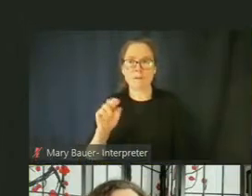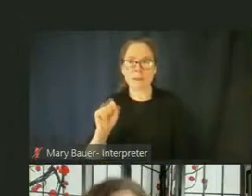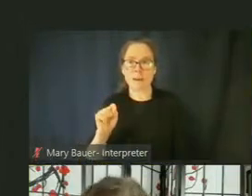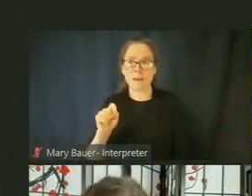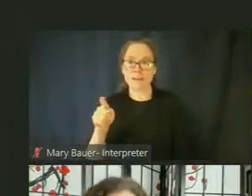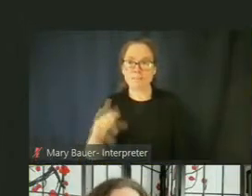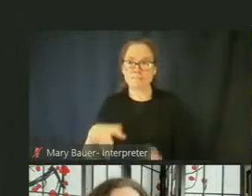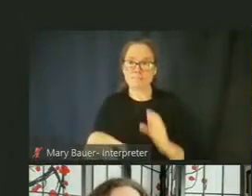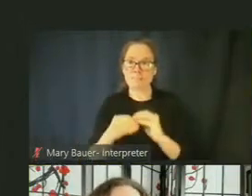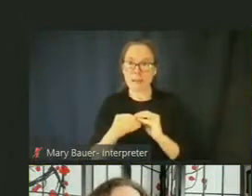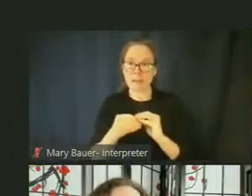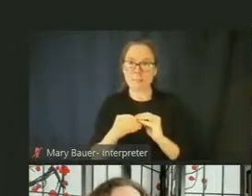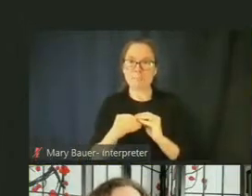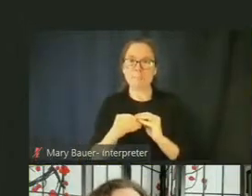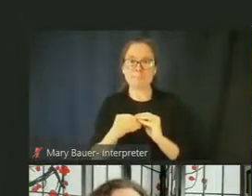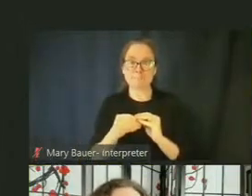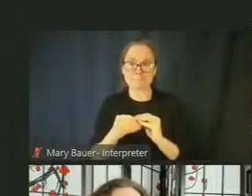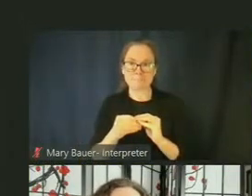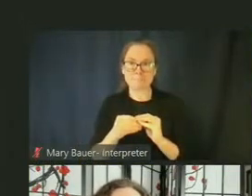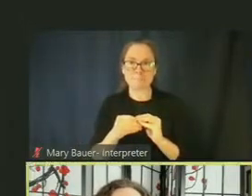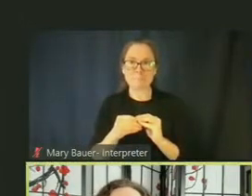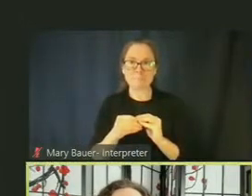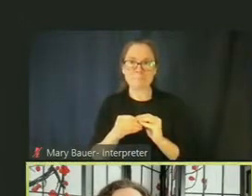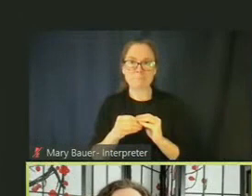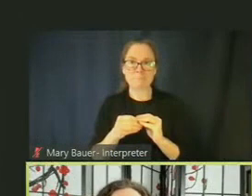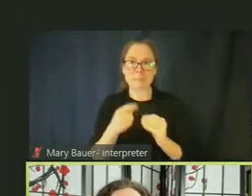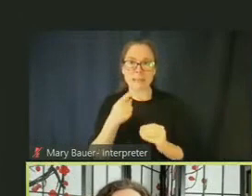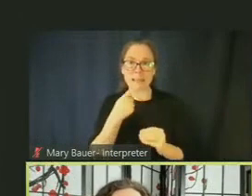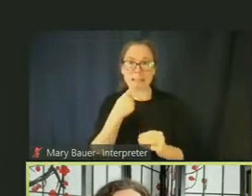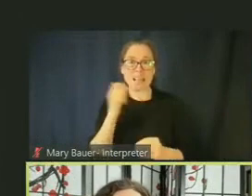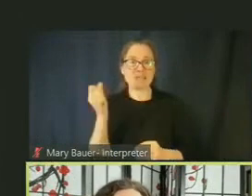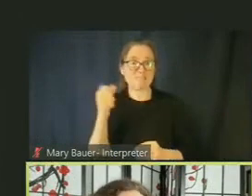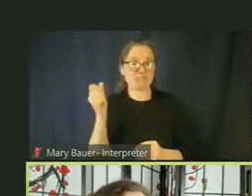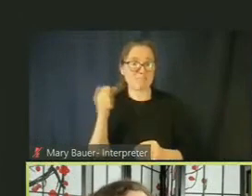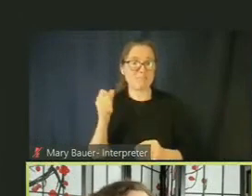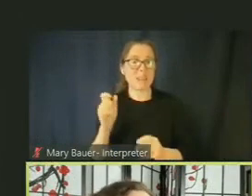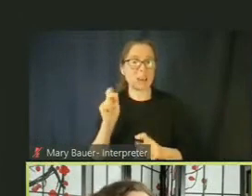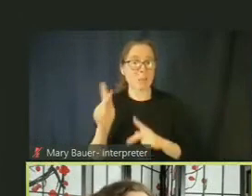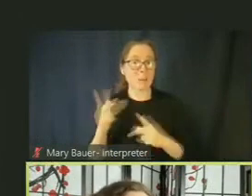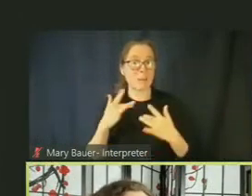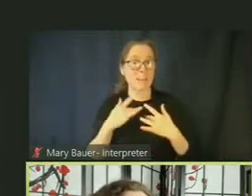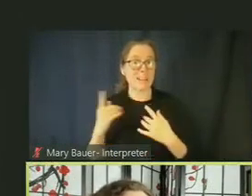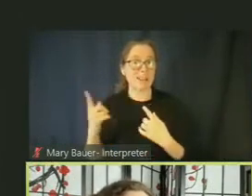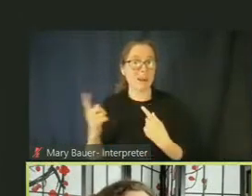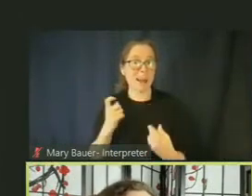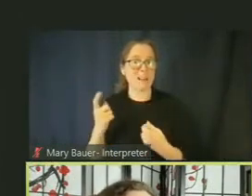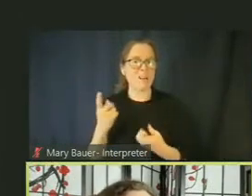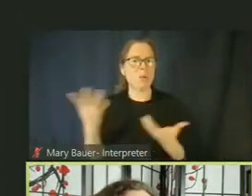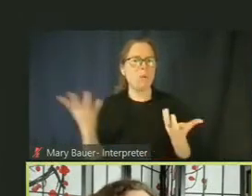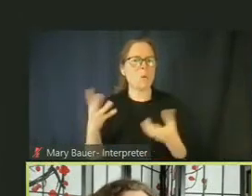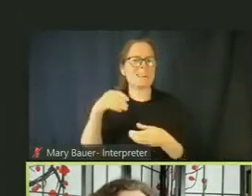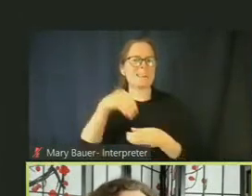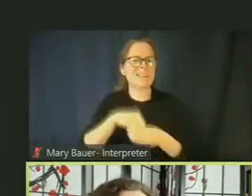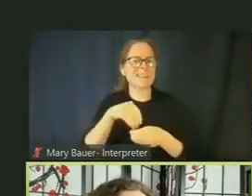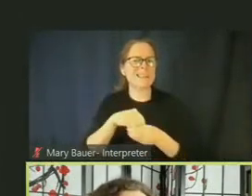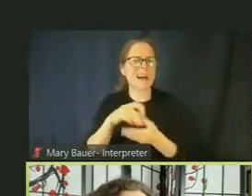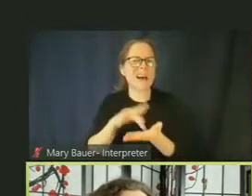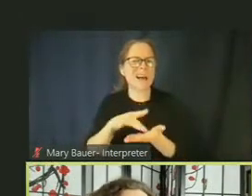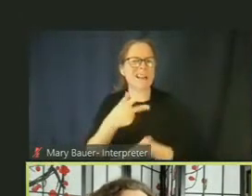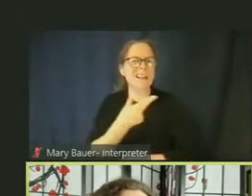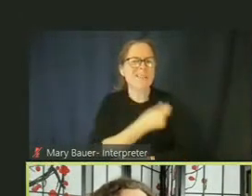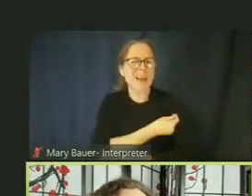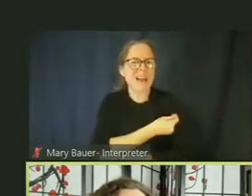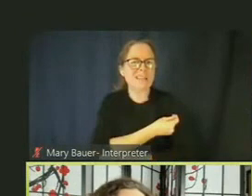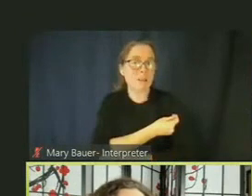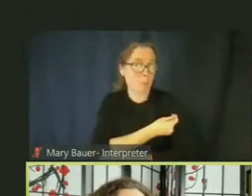Absolutely. Yes. Great. I just want to say I often get asked what's actually in the vaccines, and that's publicly